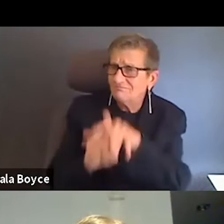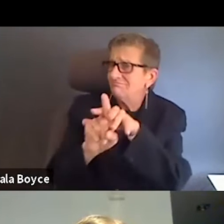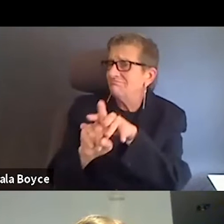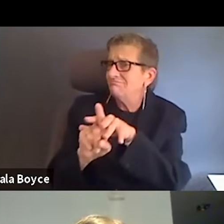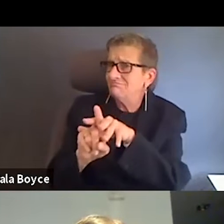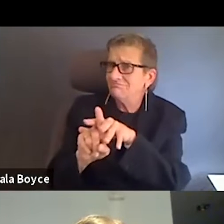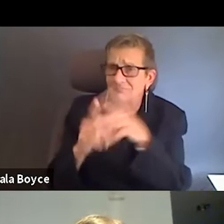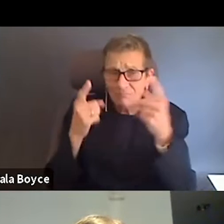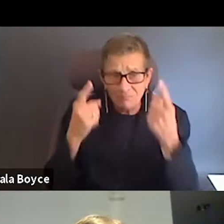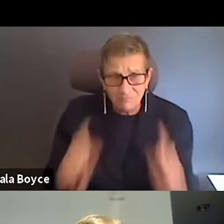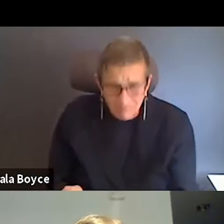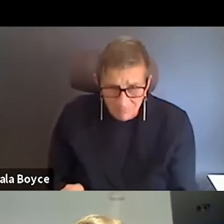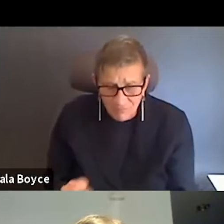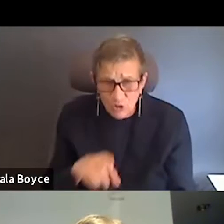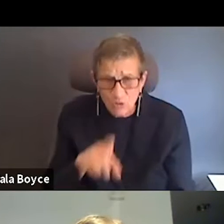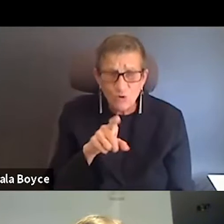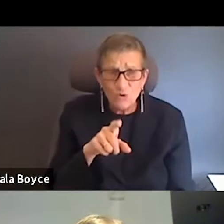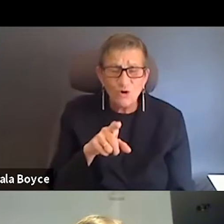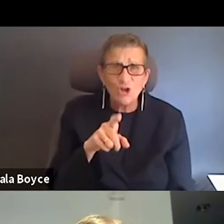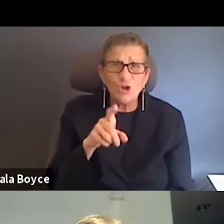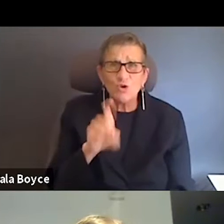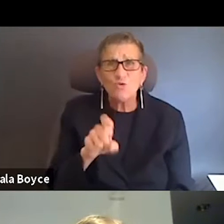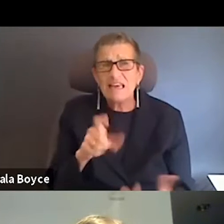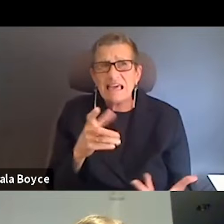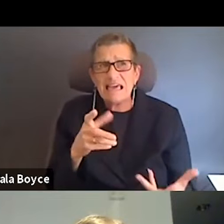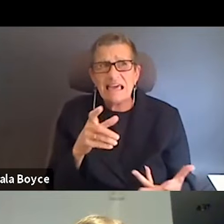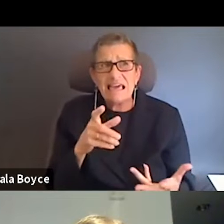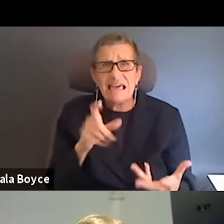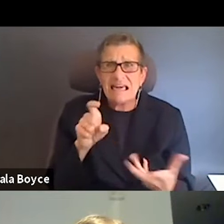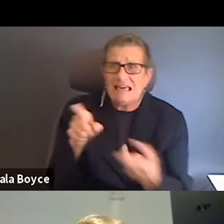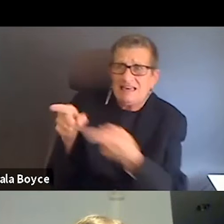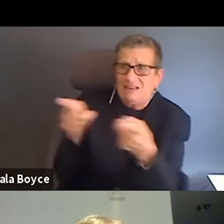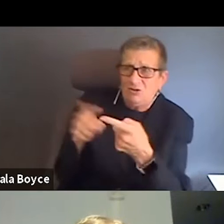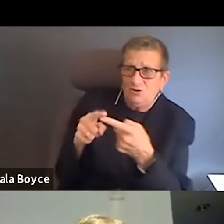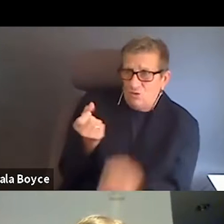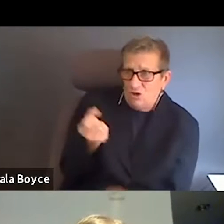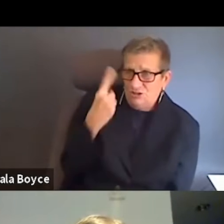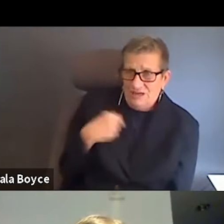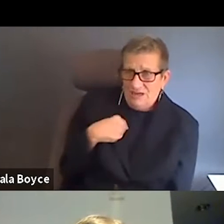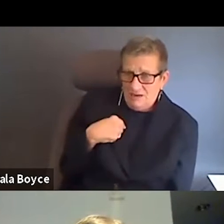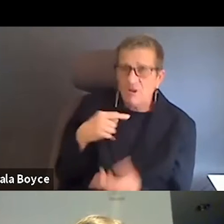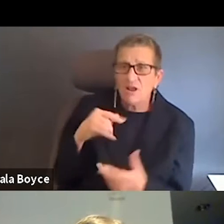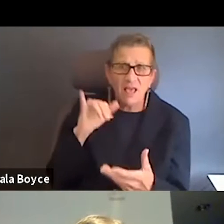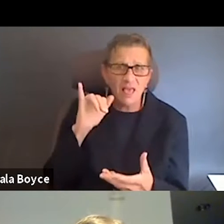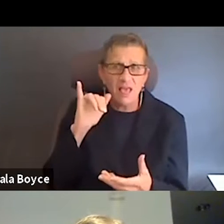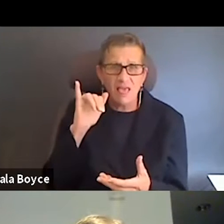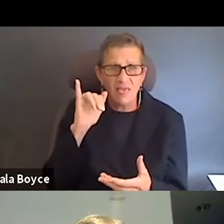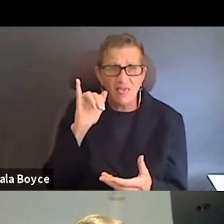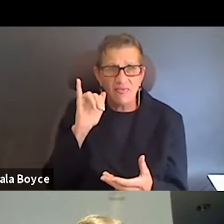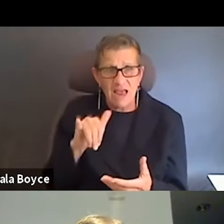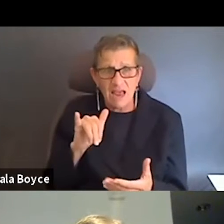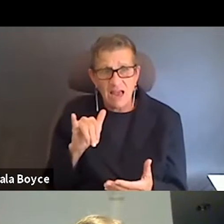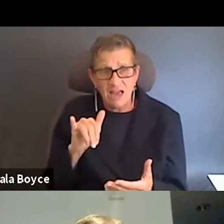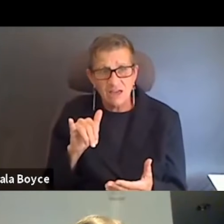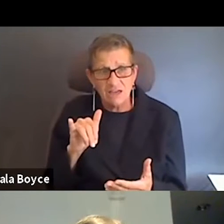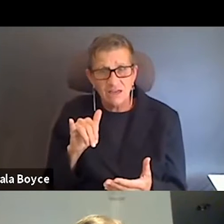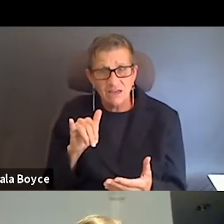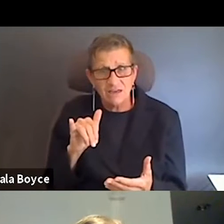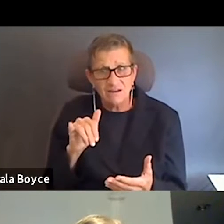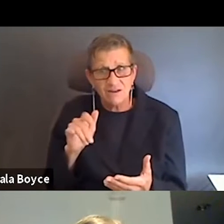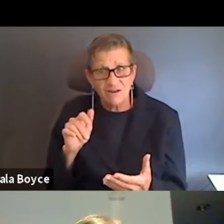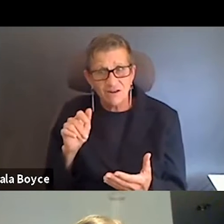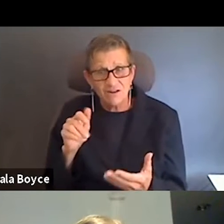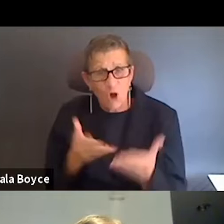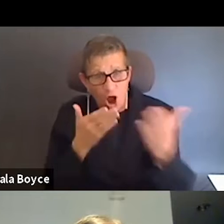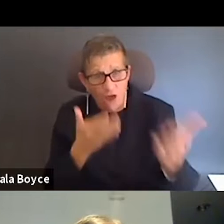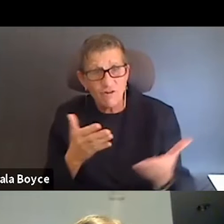that you need handled, or not handled, but understood, that is an offering that most managers can understand, as